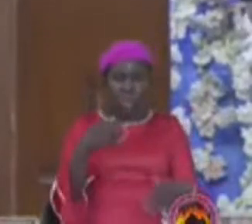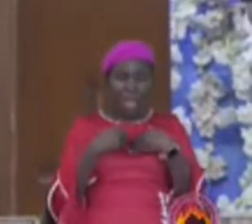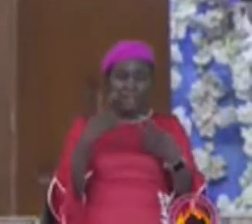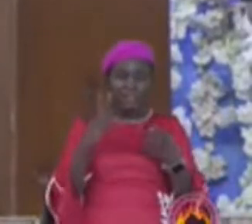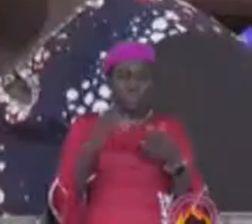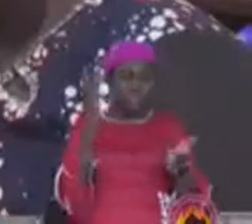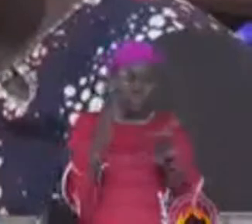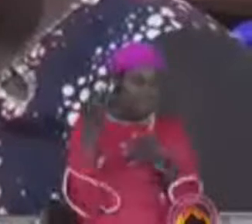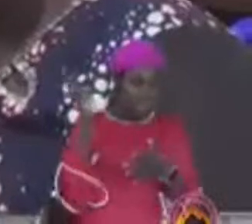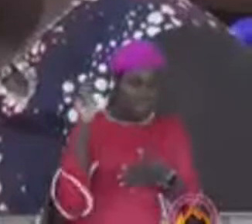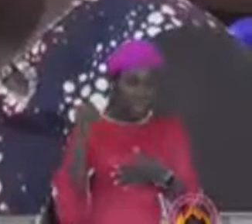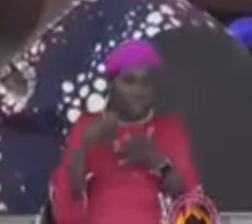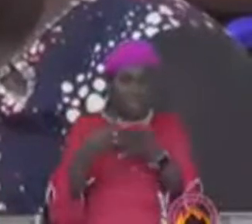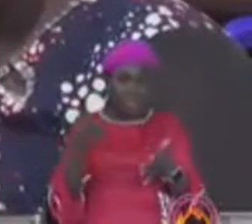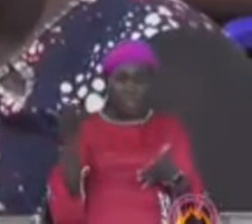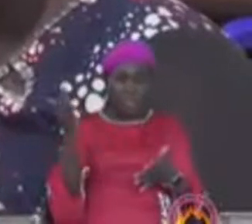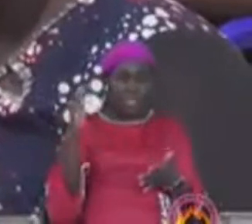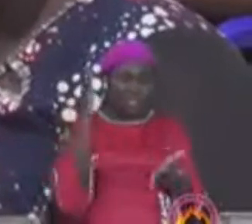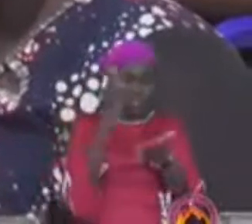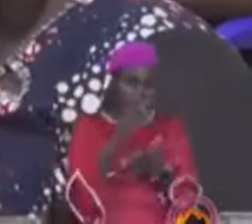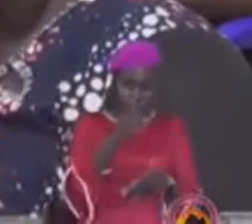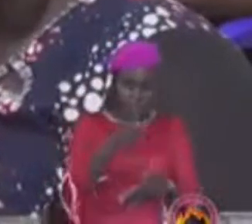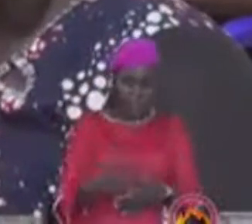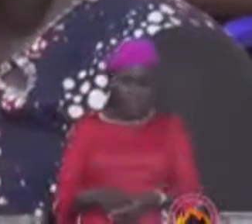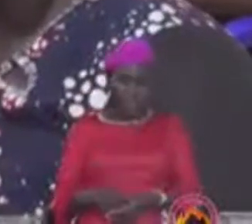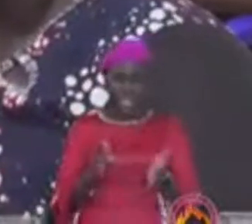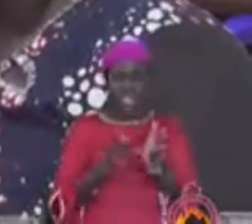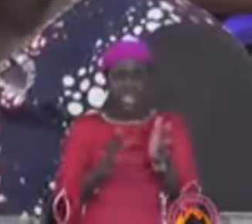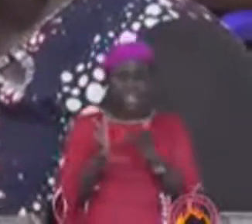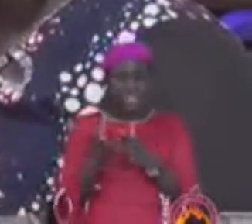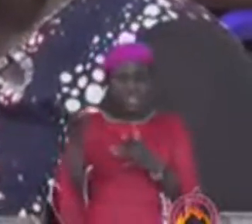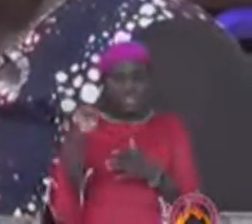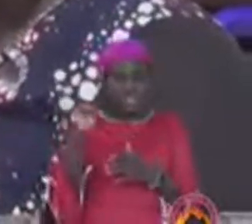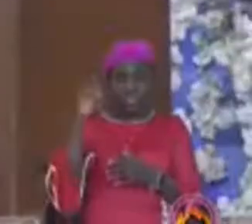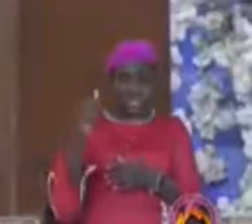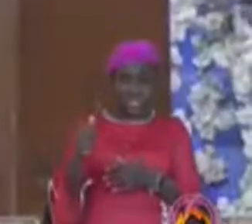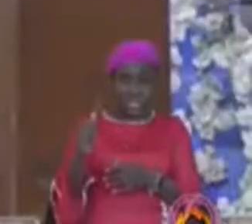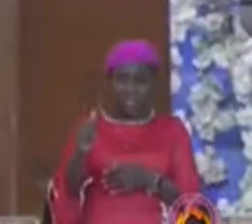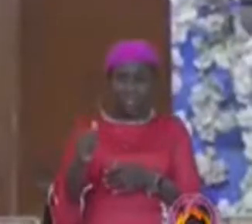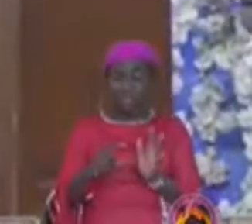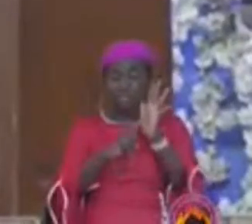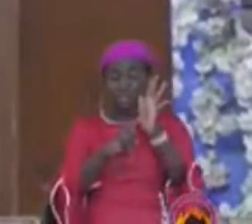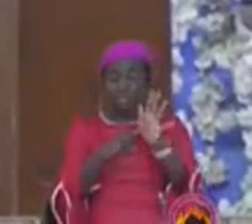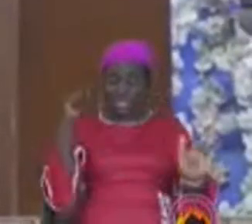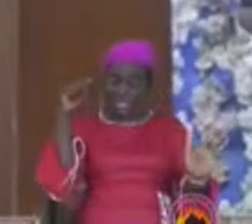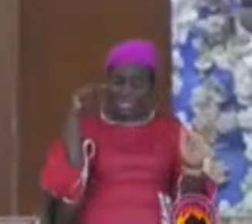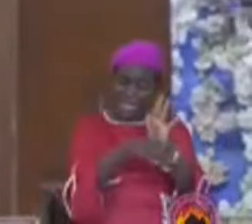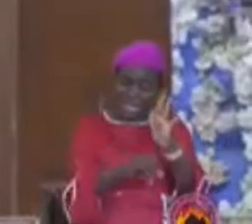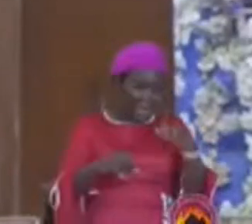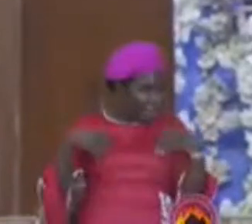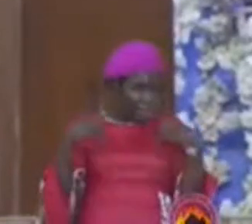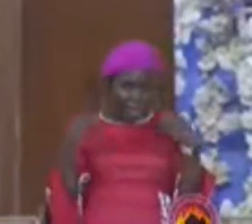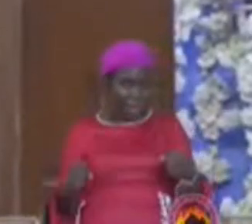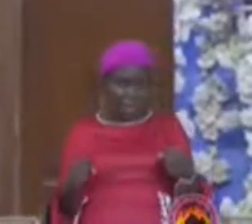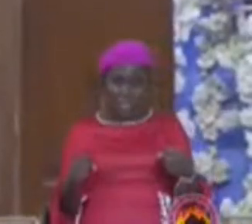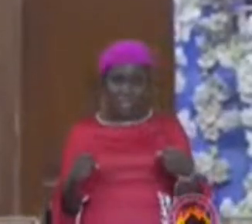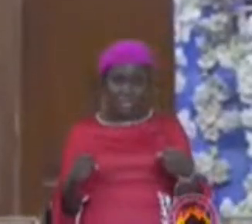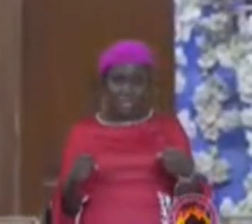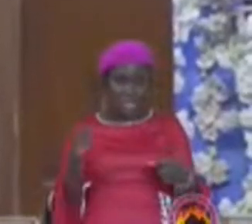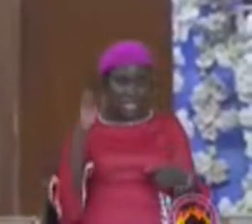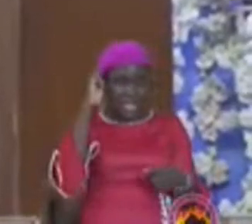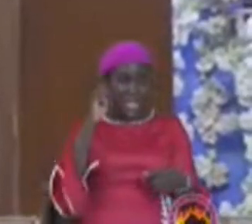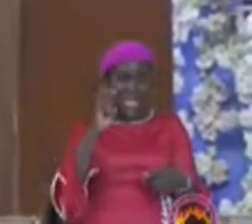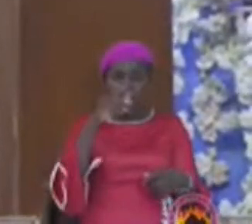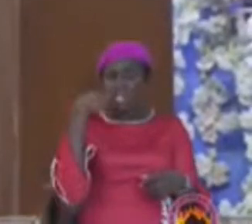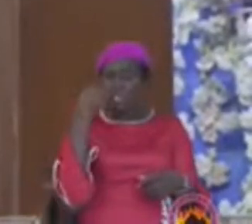before they stop you. Jesus himself exhibited killing powers. He spoke to that